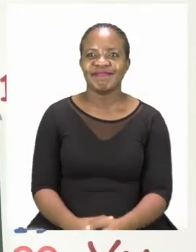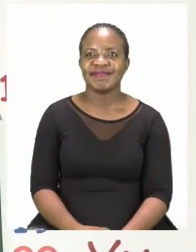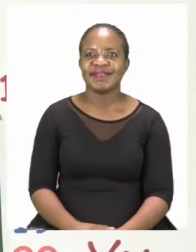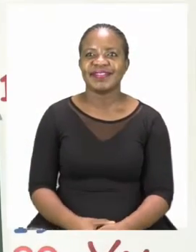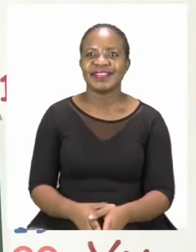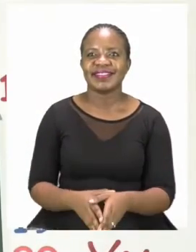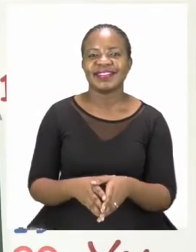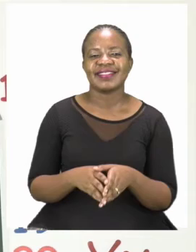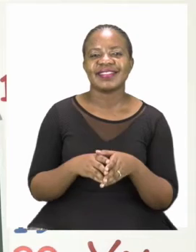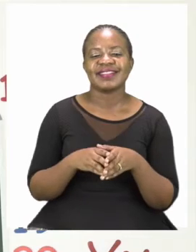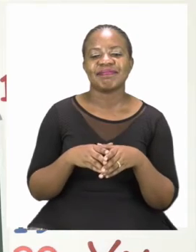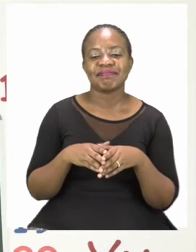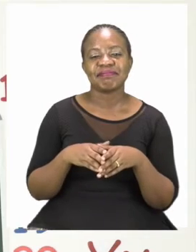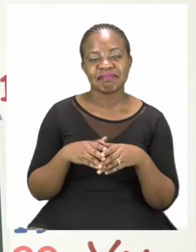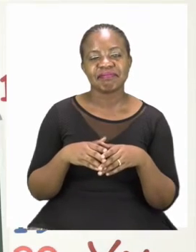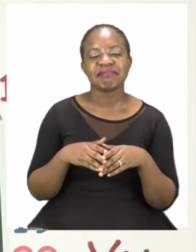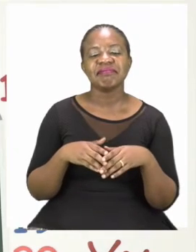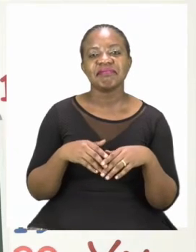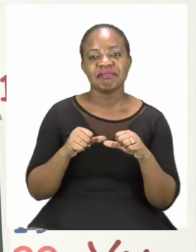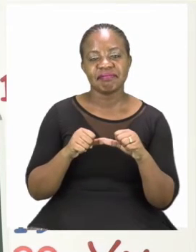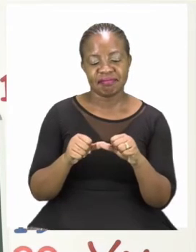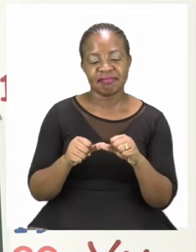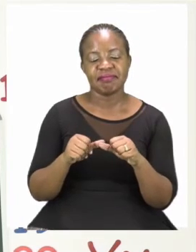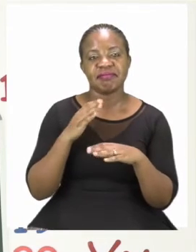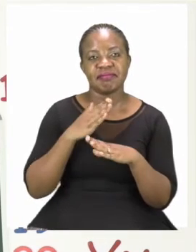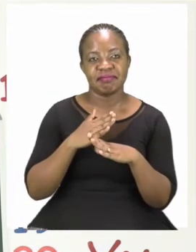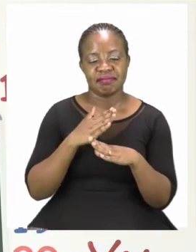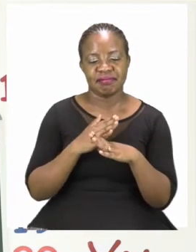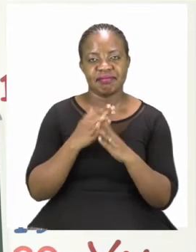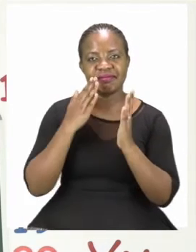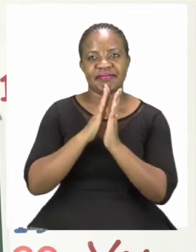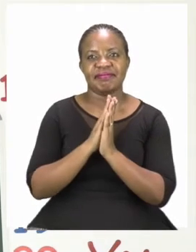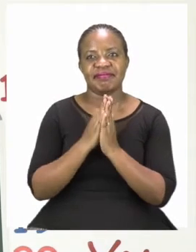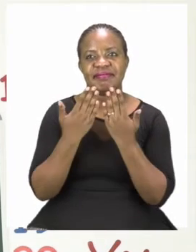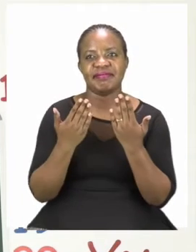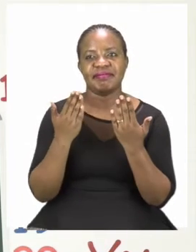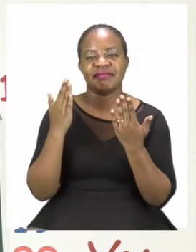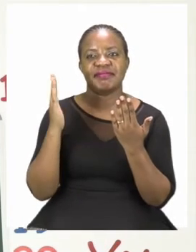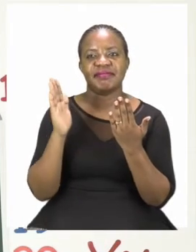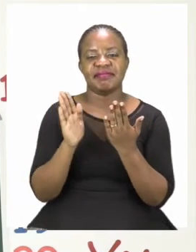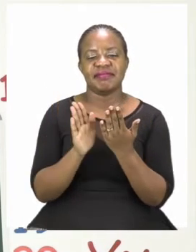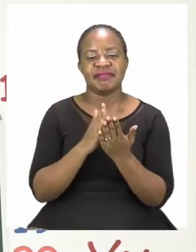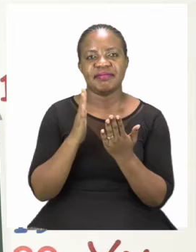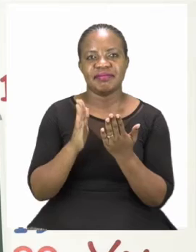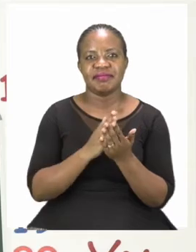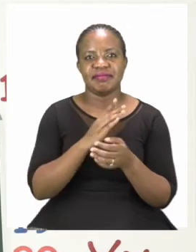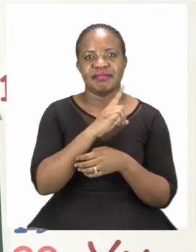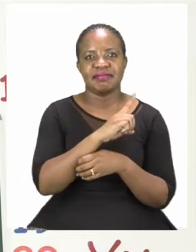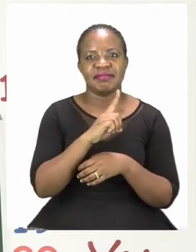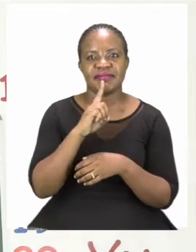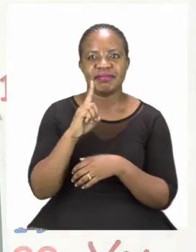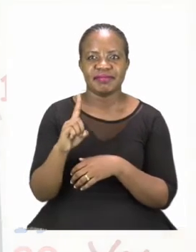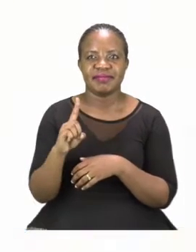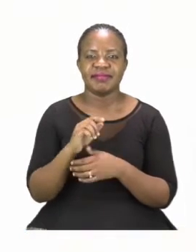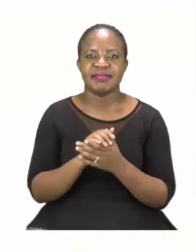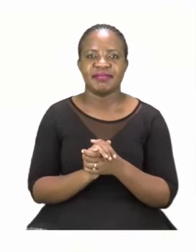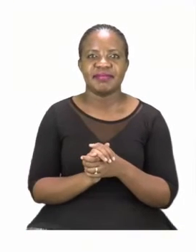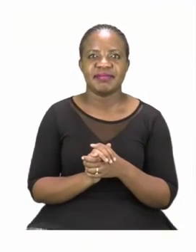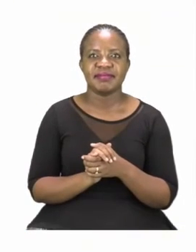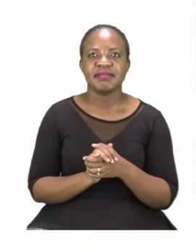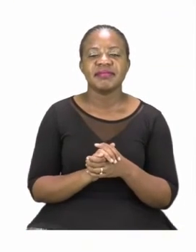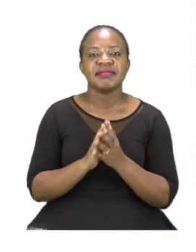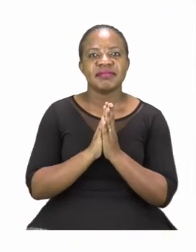just now after our advert break. Do you have children in the age range of 5 to 6 years and want to participate in